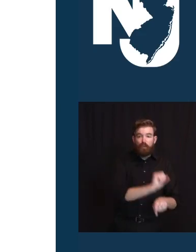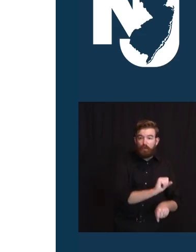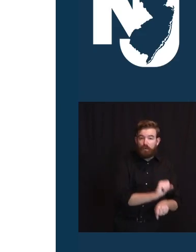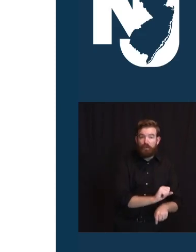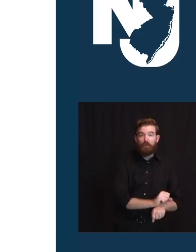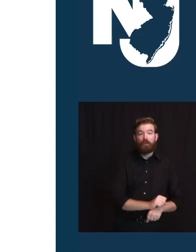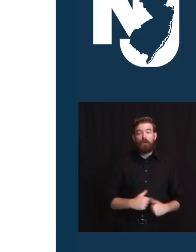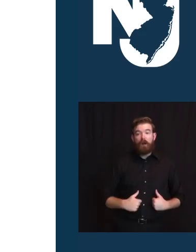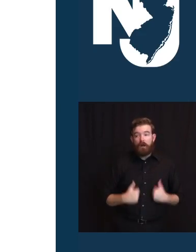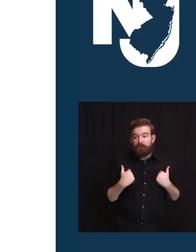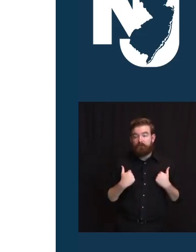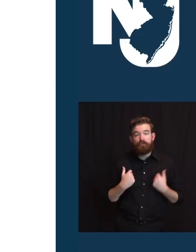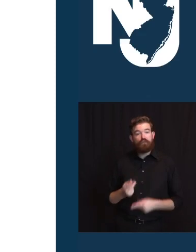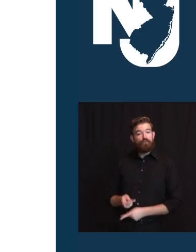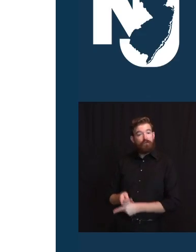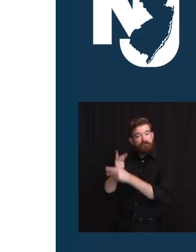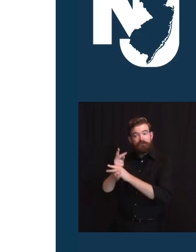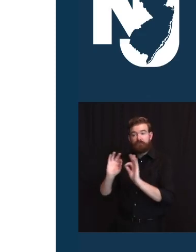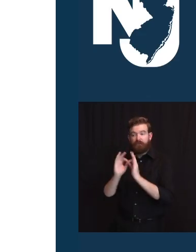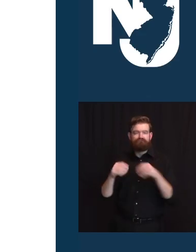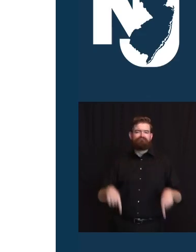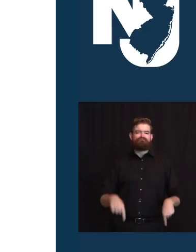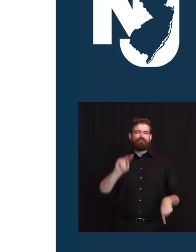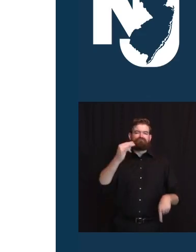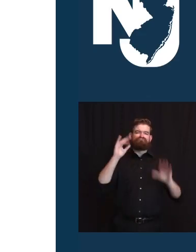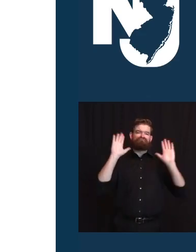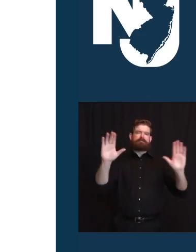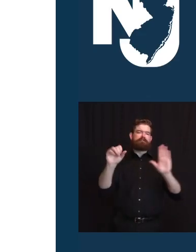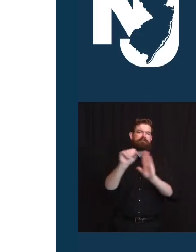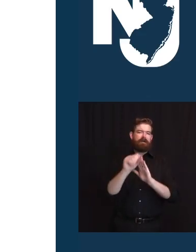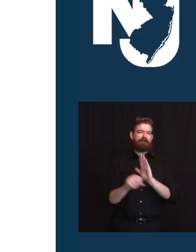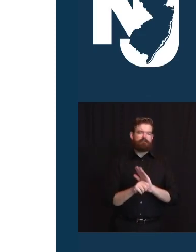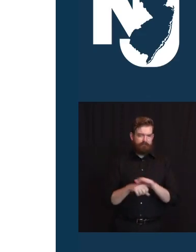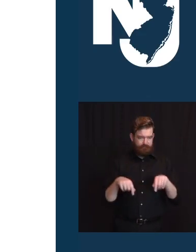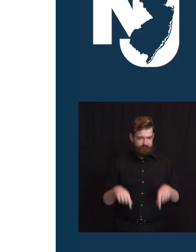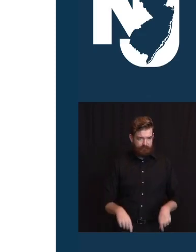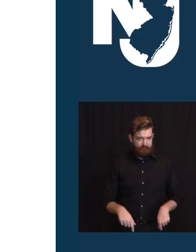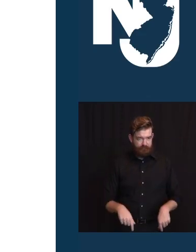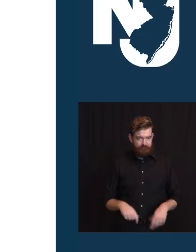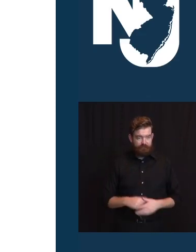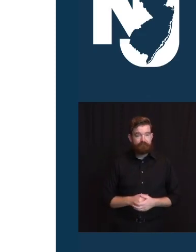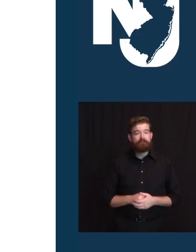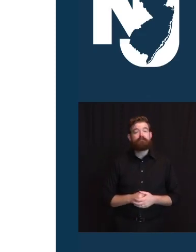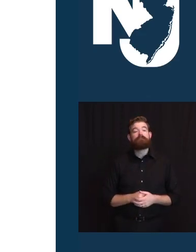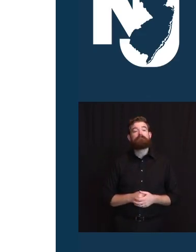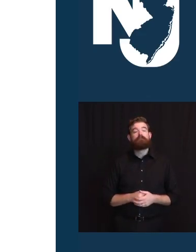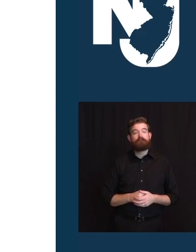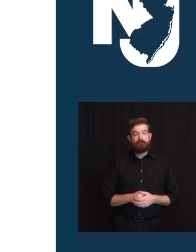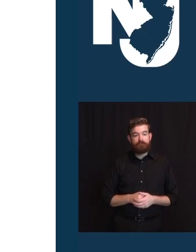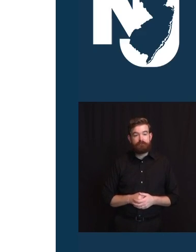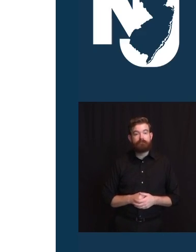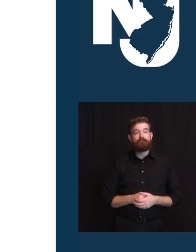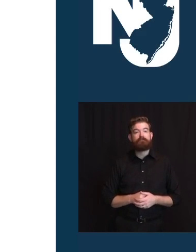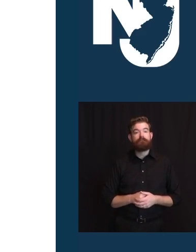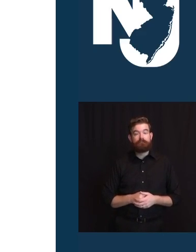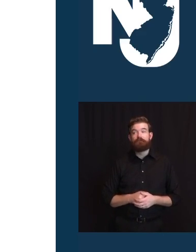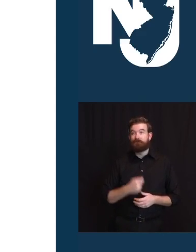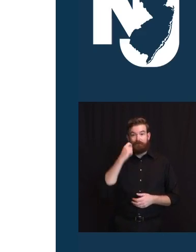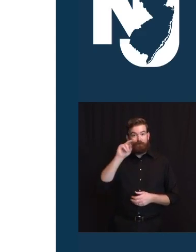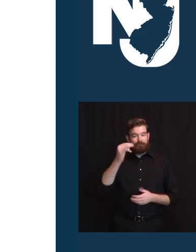And by the way, we just again were ranked a couple of days ago as the #1 state in America for public education. We take care of everyone who calls the state